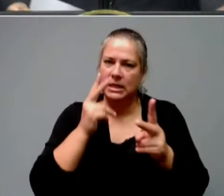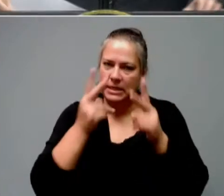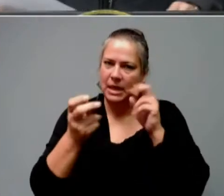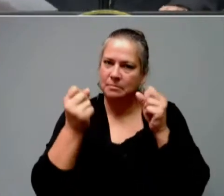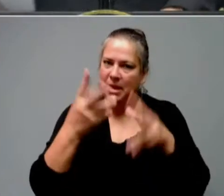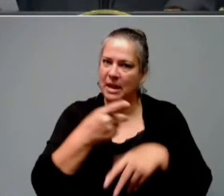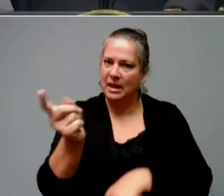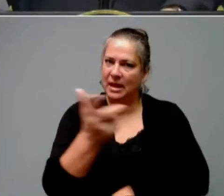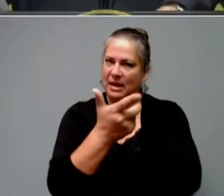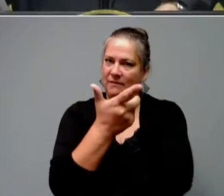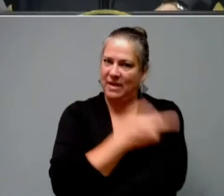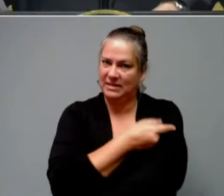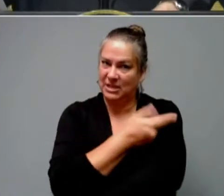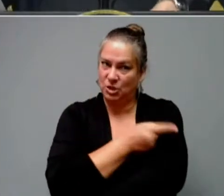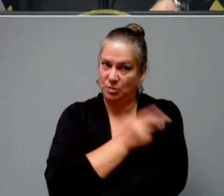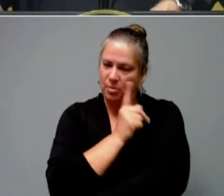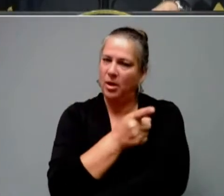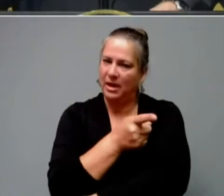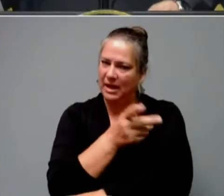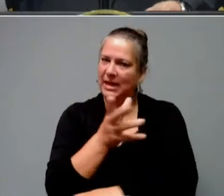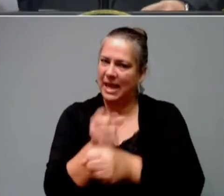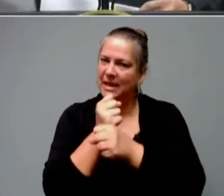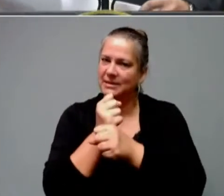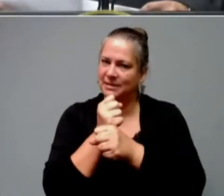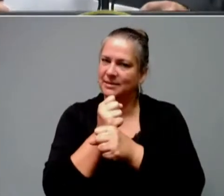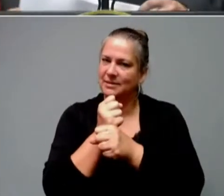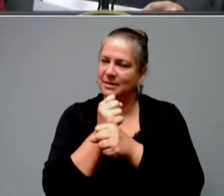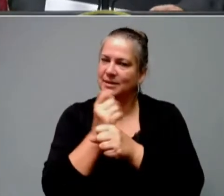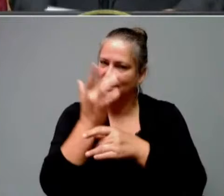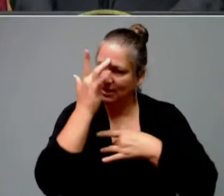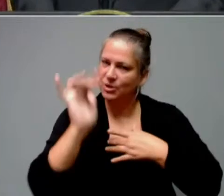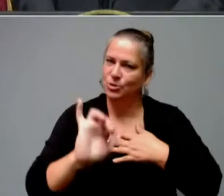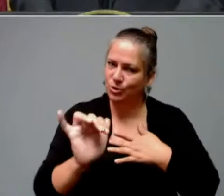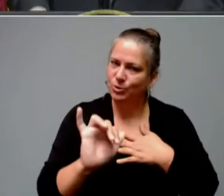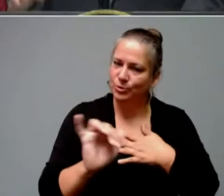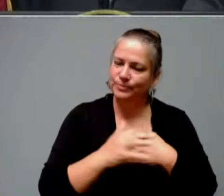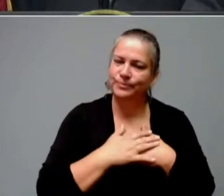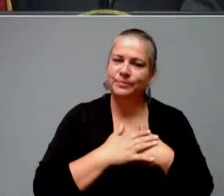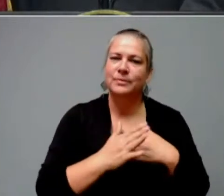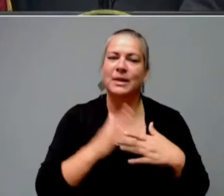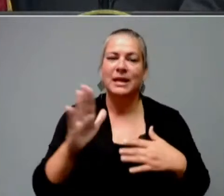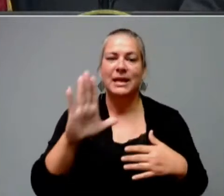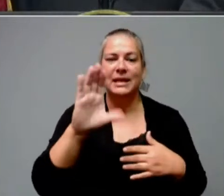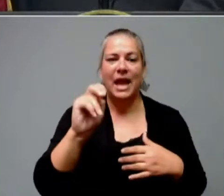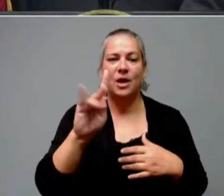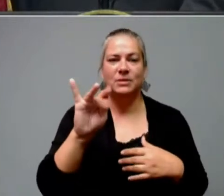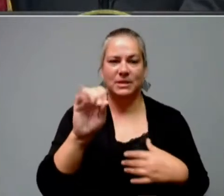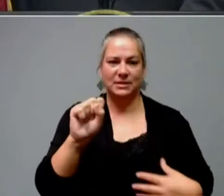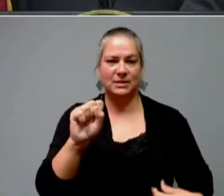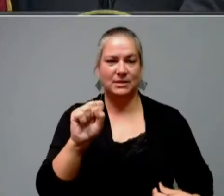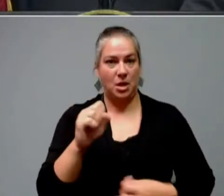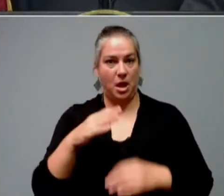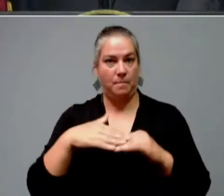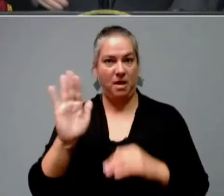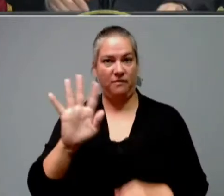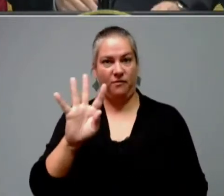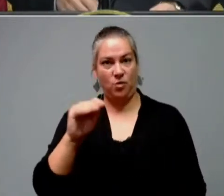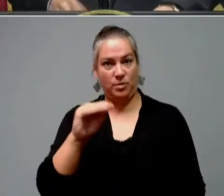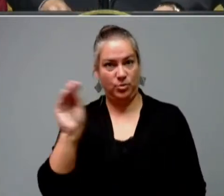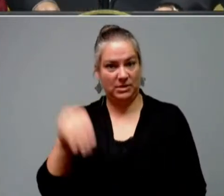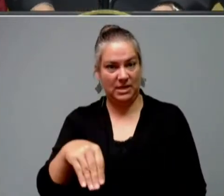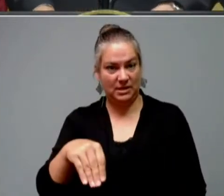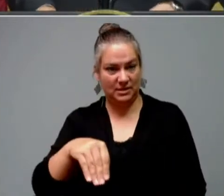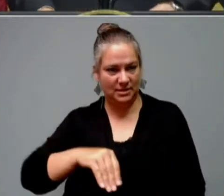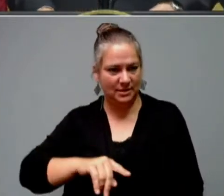will continue to. Counties that have moved over the 40% threshold. Again, this isn't anywhere close to enough,